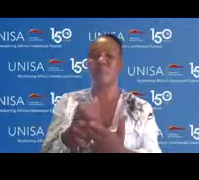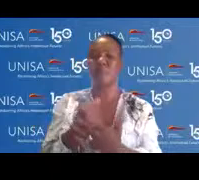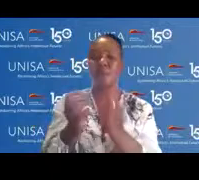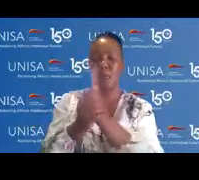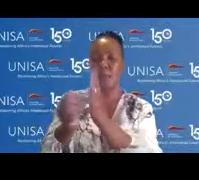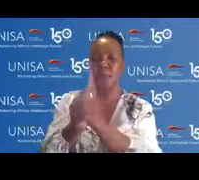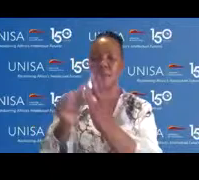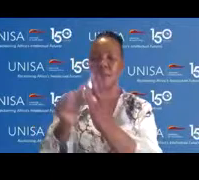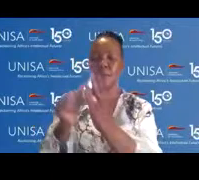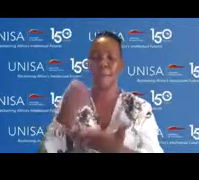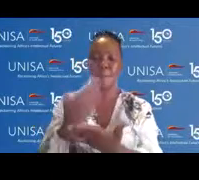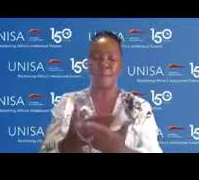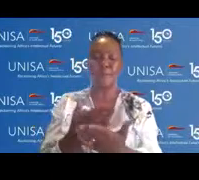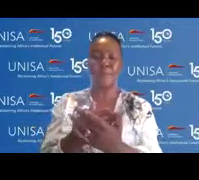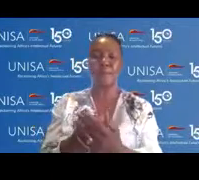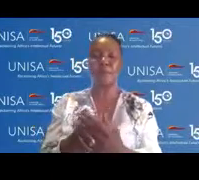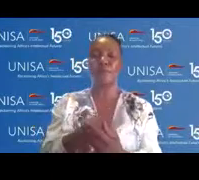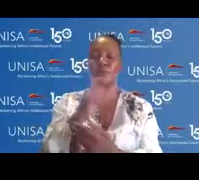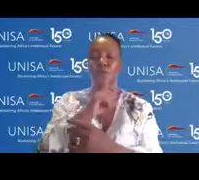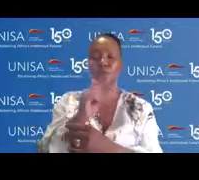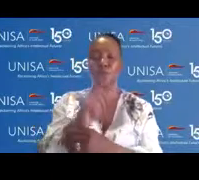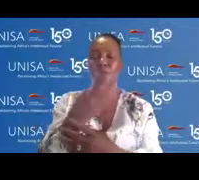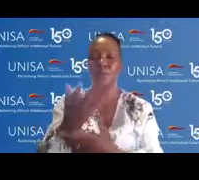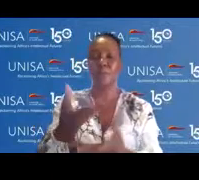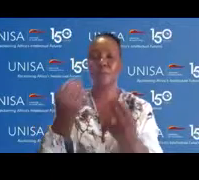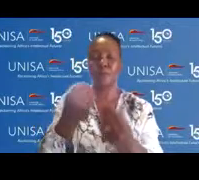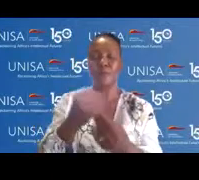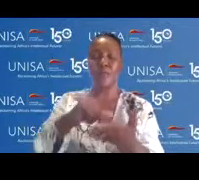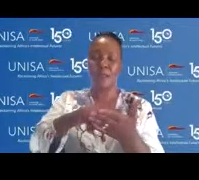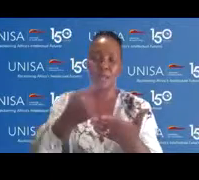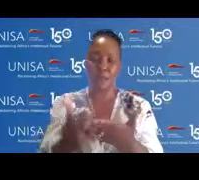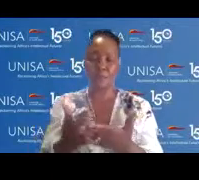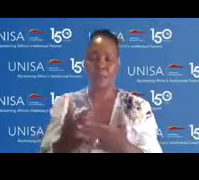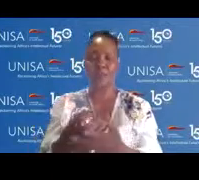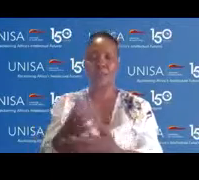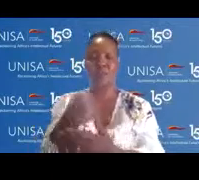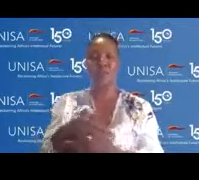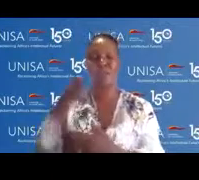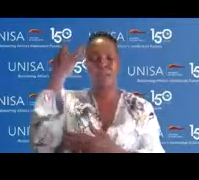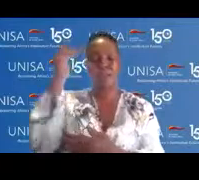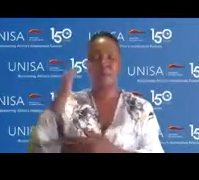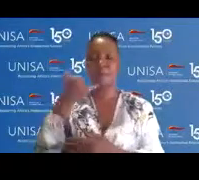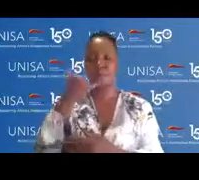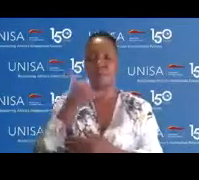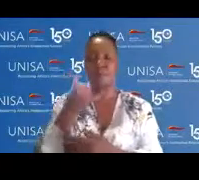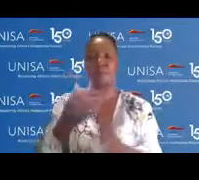able to use. If you've got a laptop and you've got a smartphone, go and do.